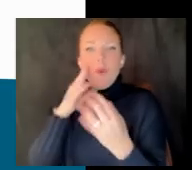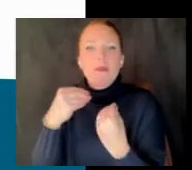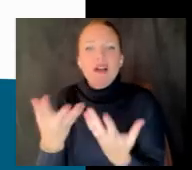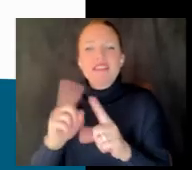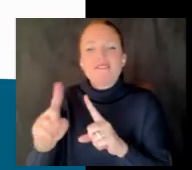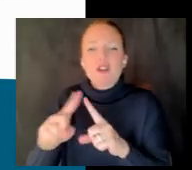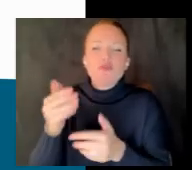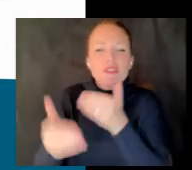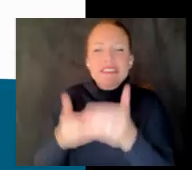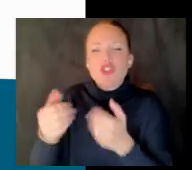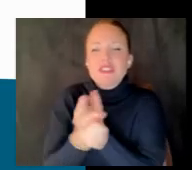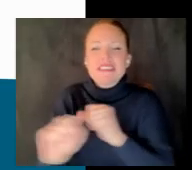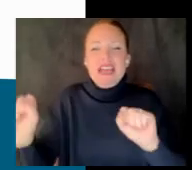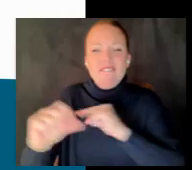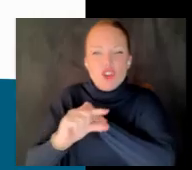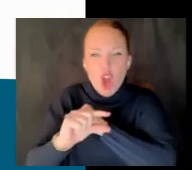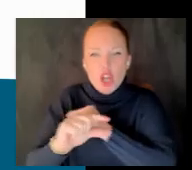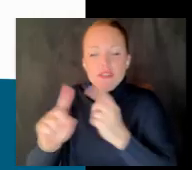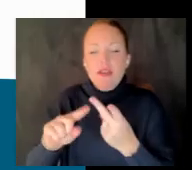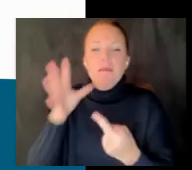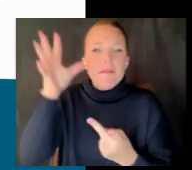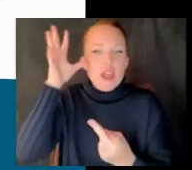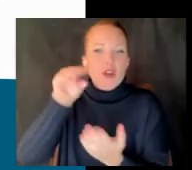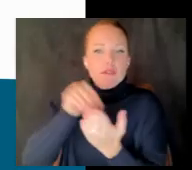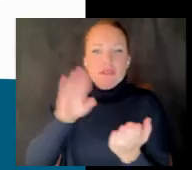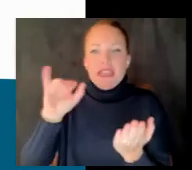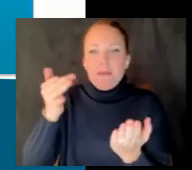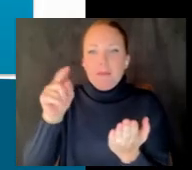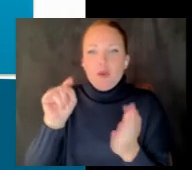as well as an optional parent input form.